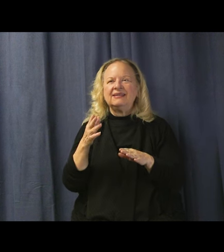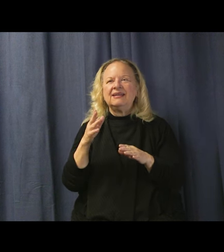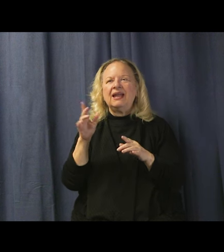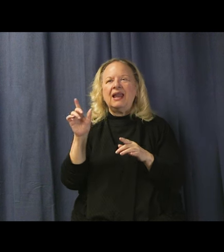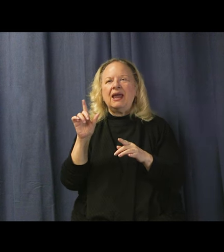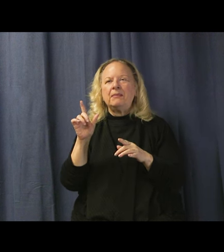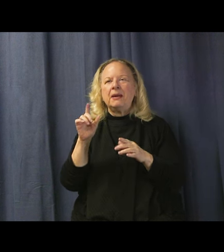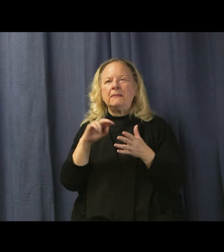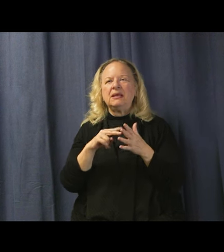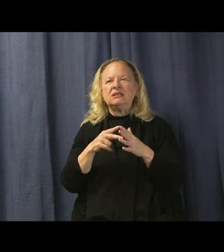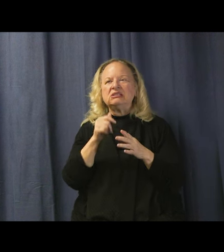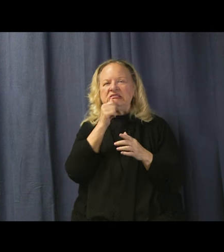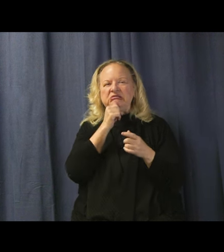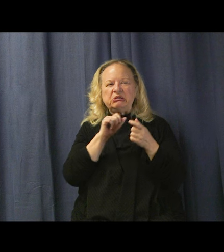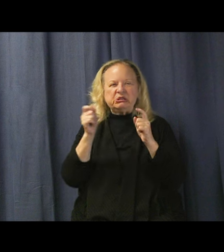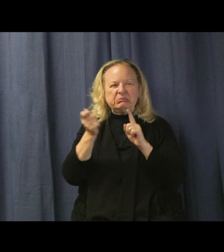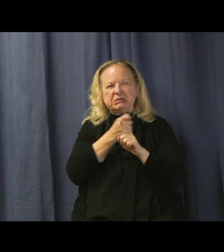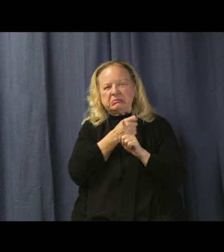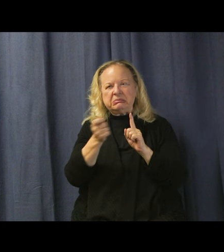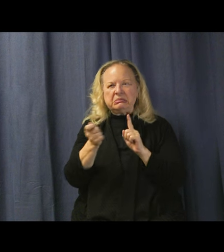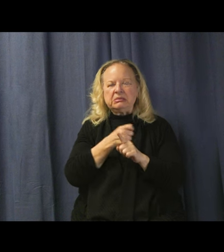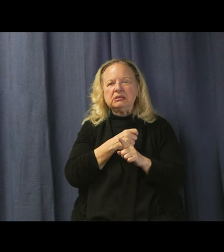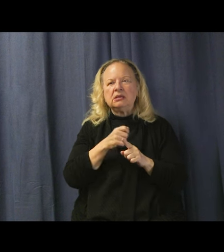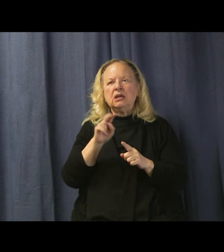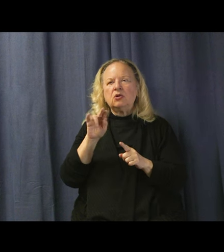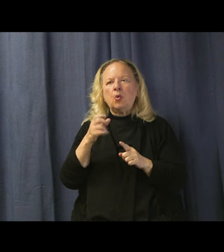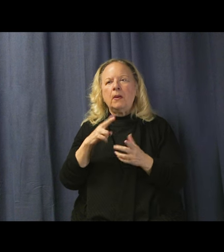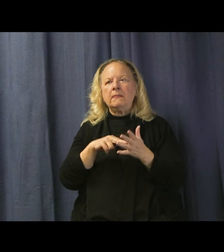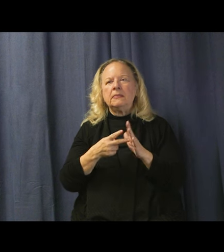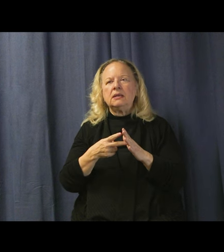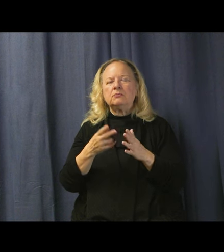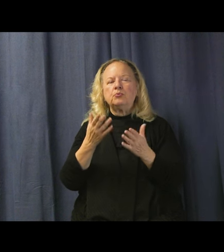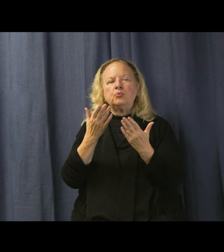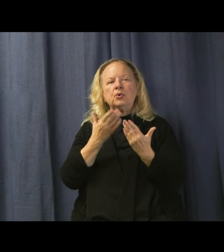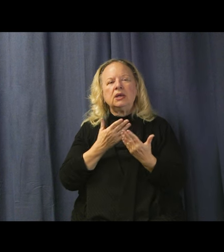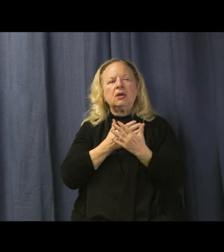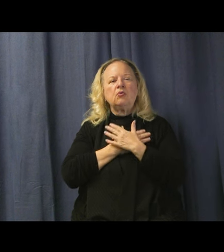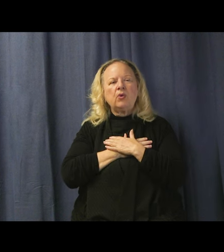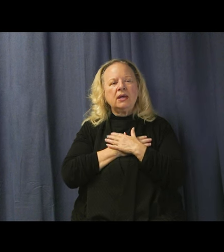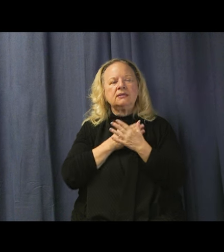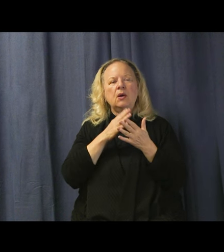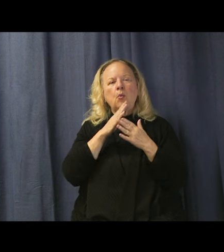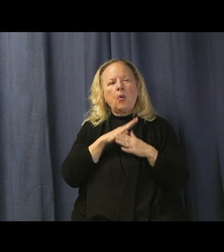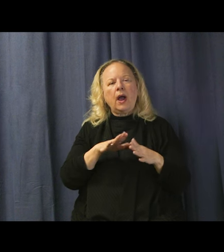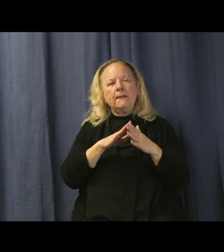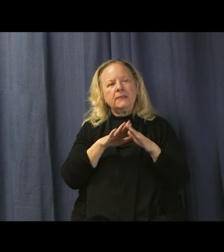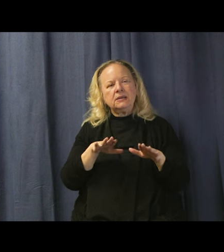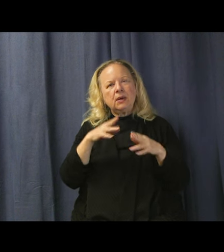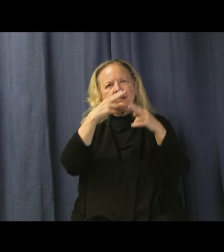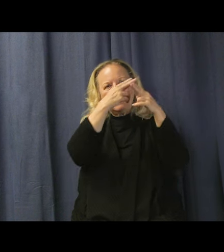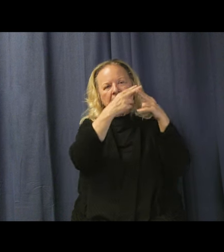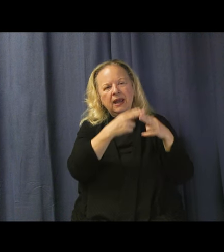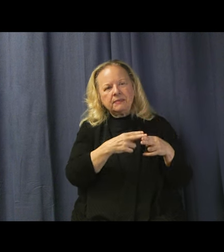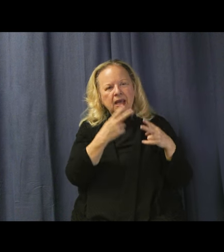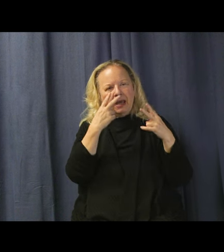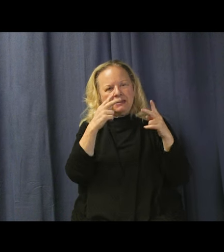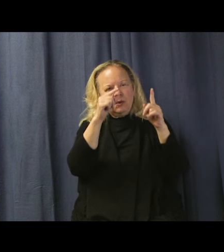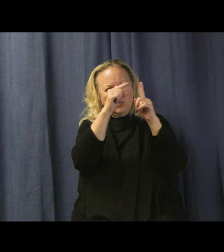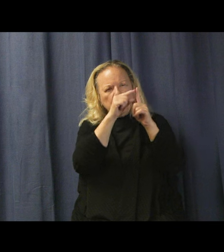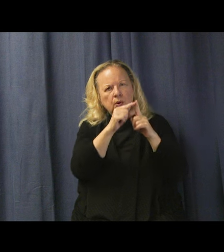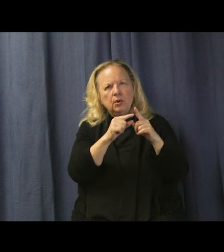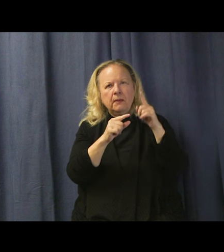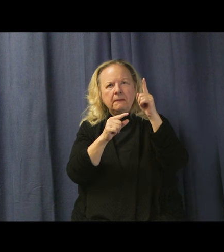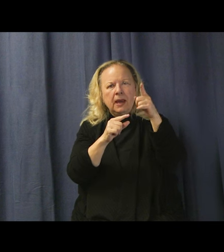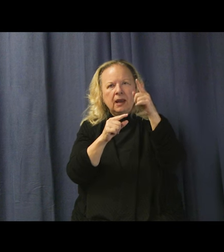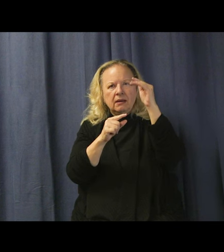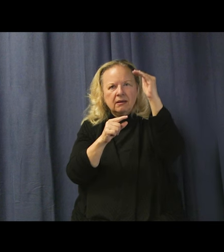Lamech means being tortured or beaten, and Noah bringing rest or quiet peace. So when I say these 10 names, I see mankind as